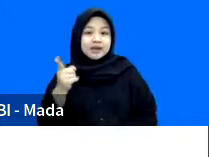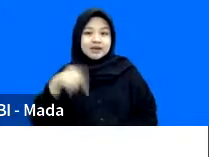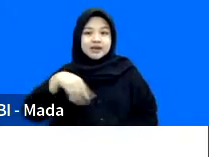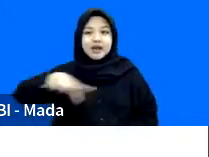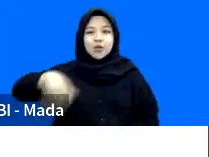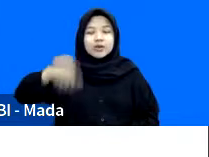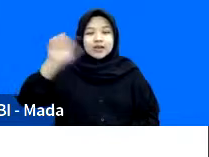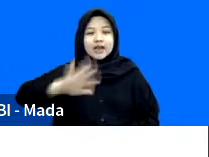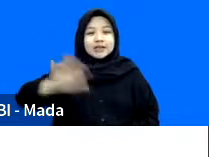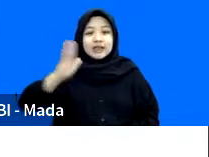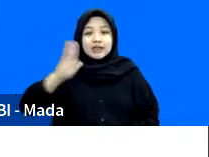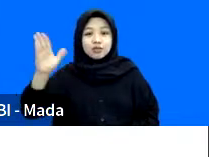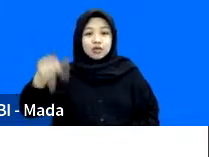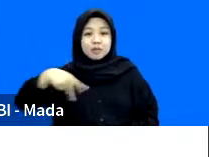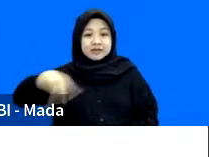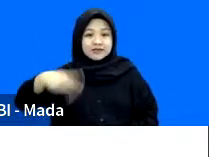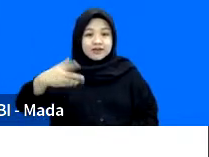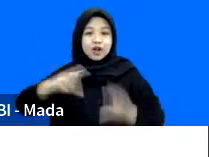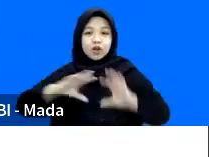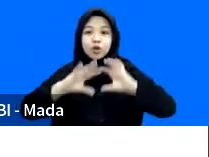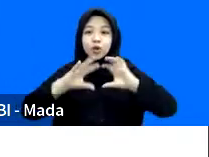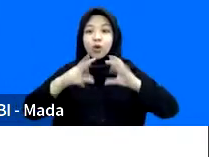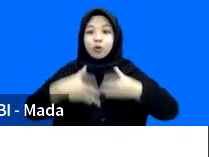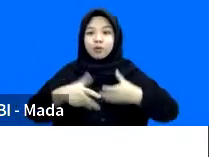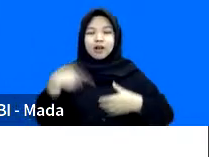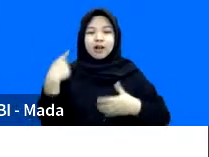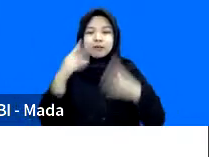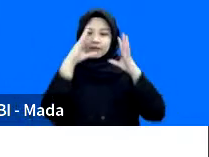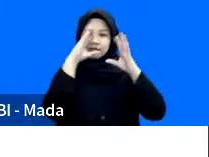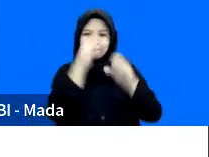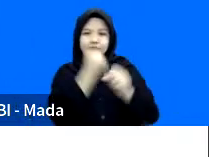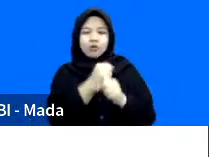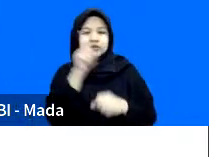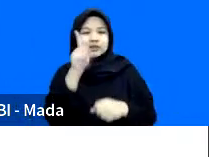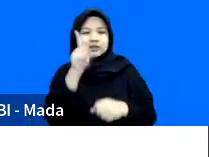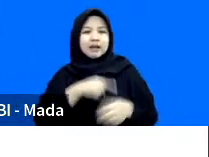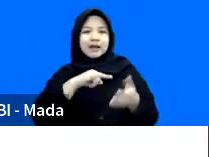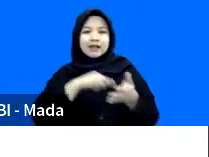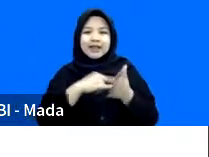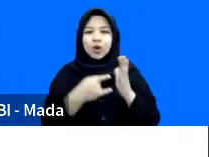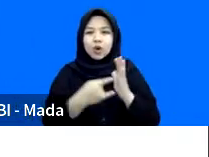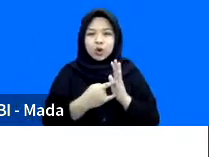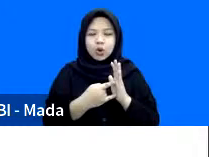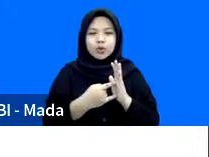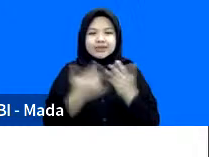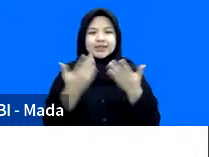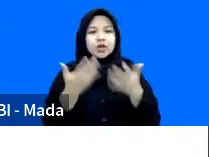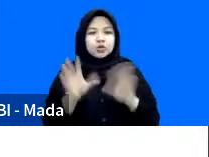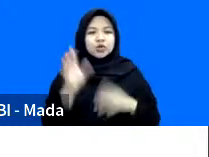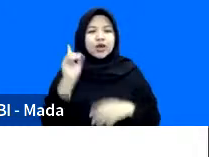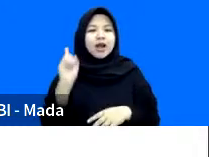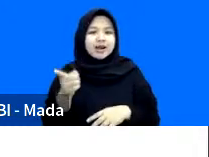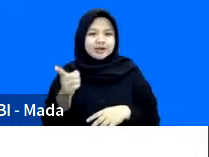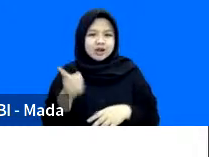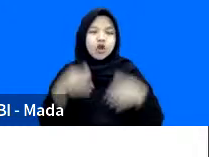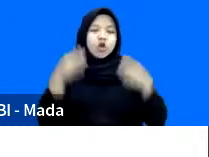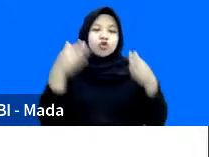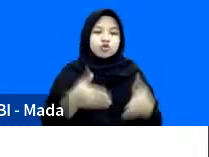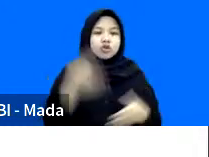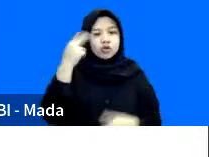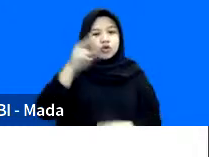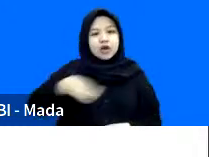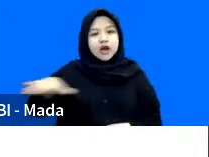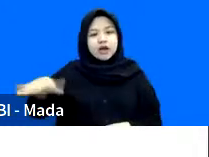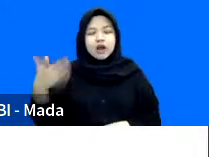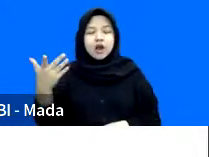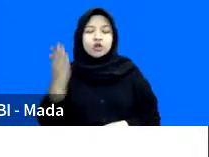globally, we're really focused on utilizing the technology that is already available to children and young people where they are